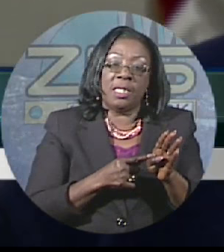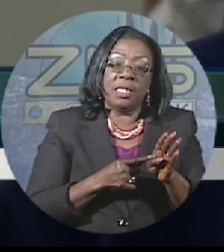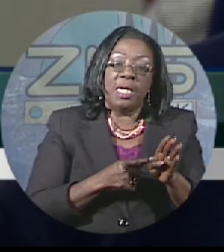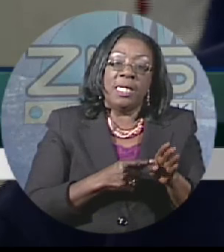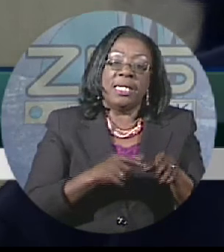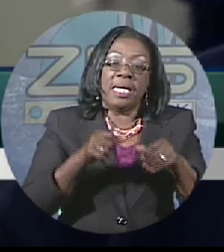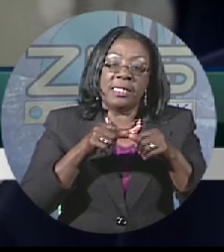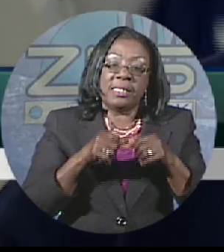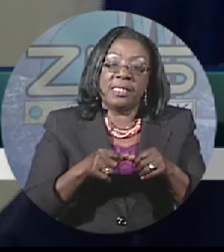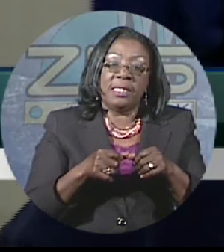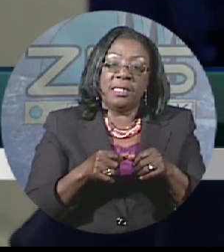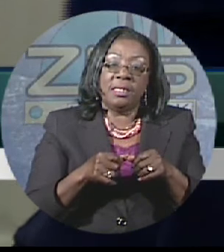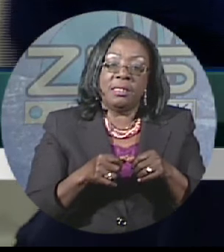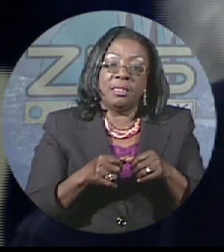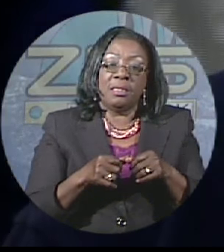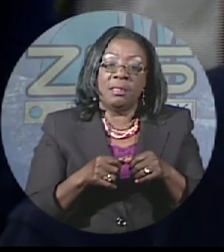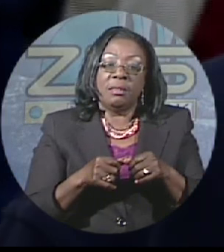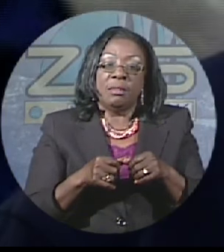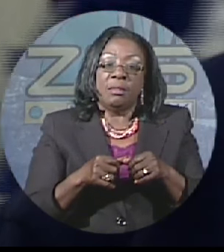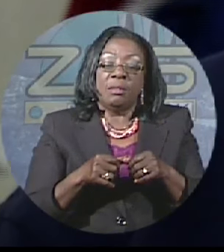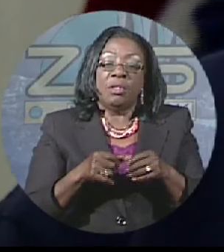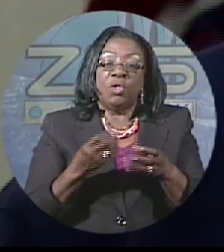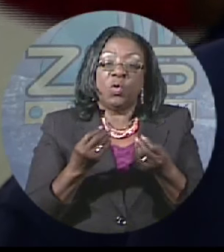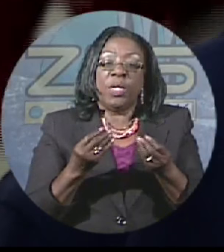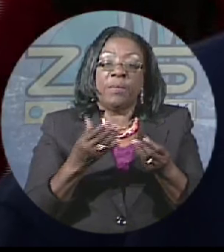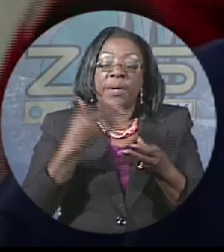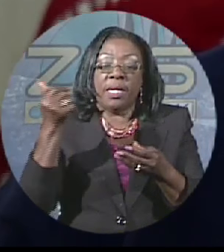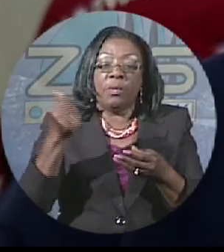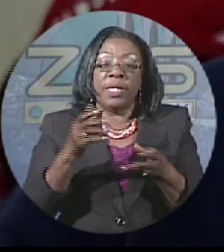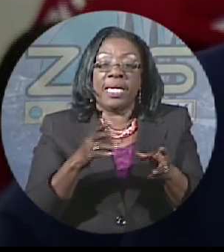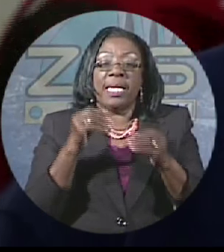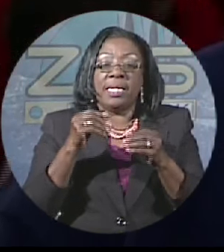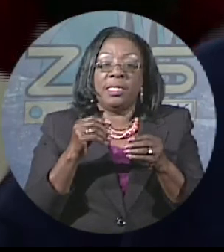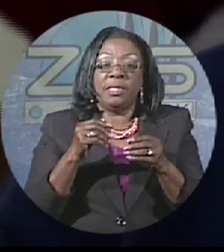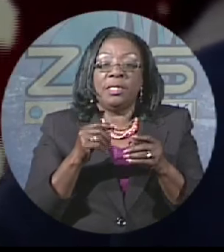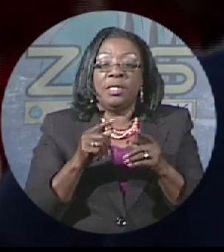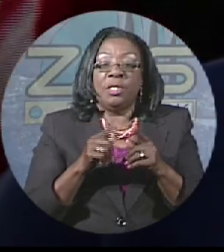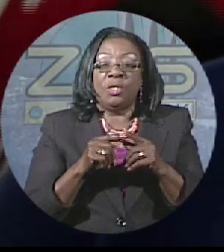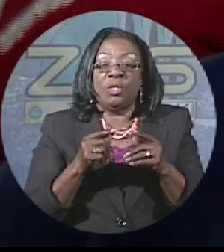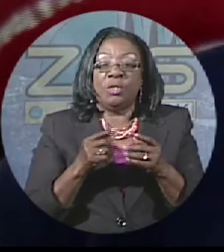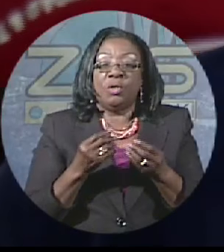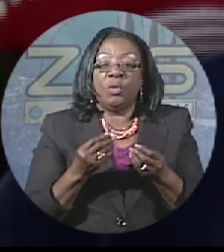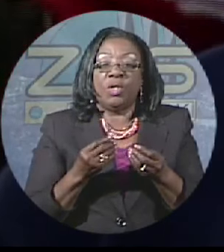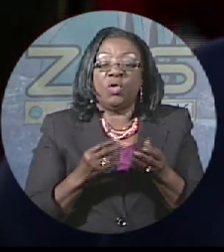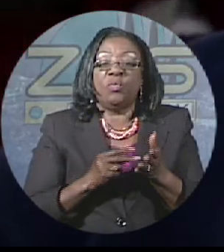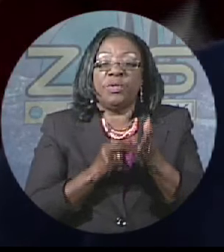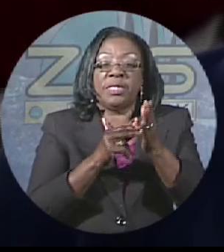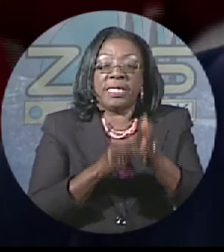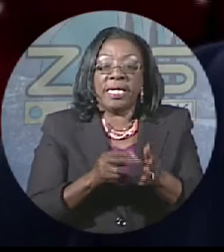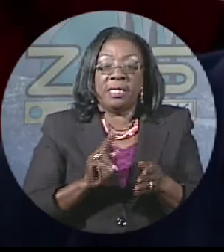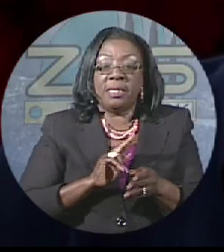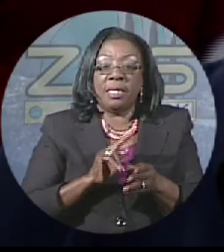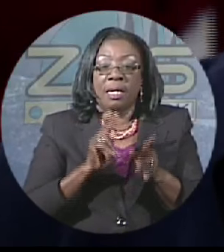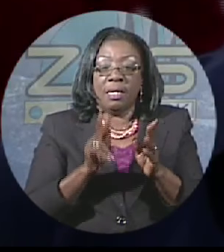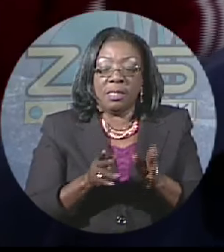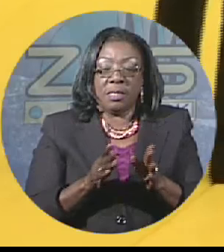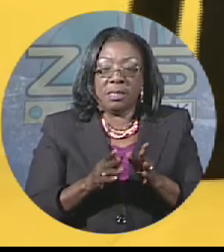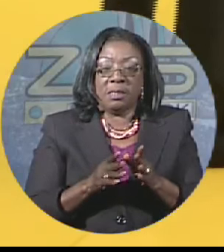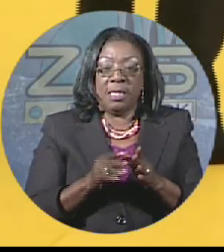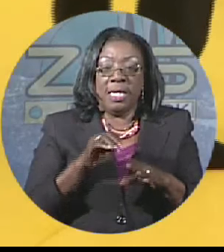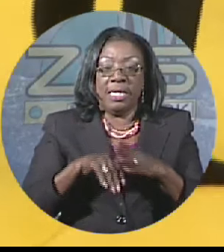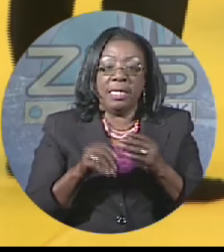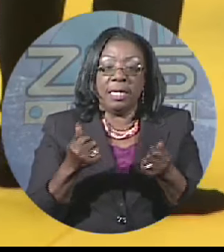still doing judo with a lot of pleasure. And we are getting judokas also to represent us at the Olympic